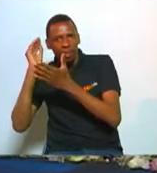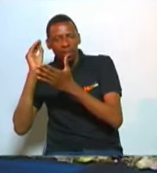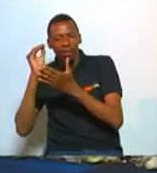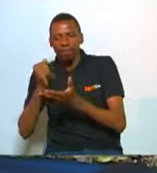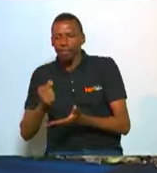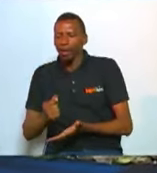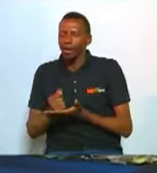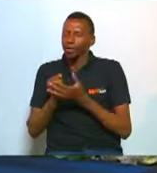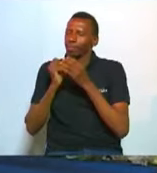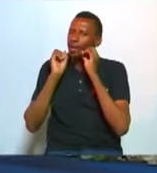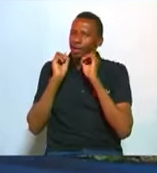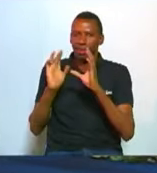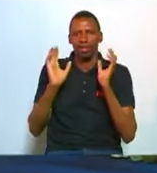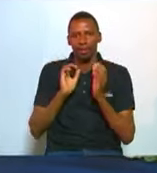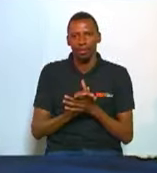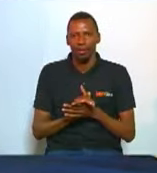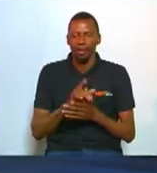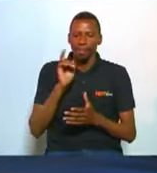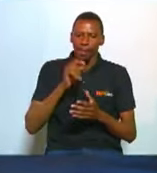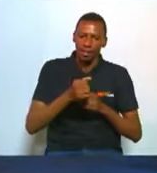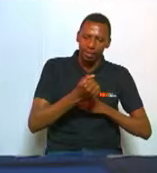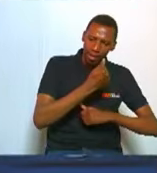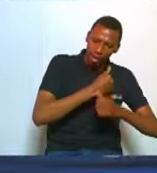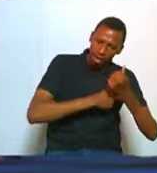You have to act upon.